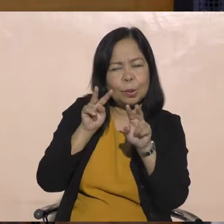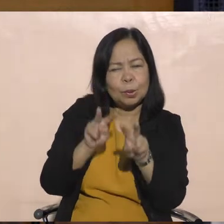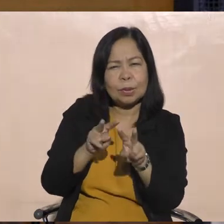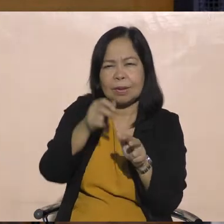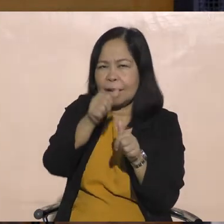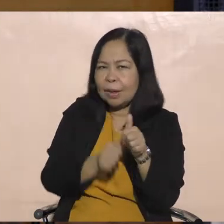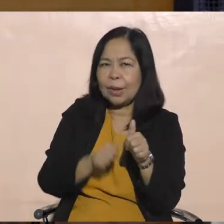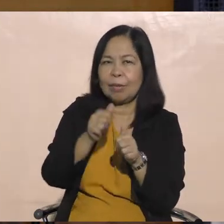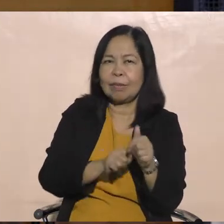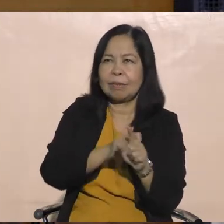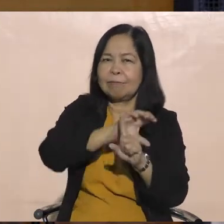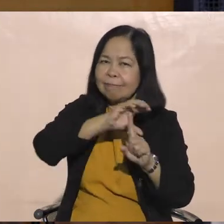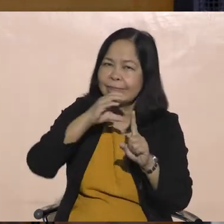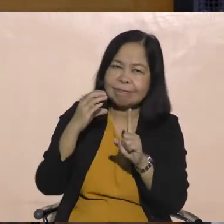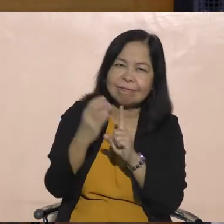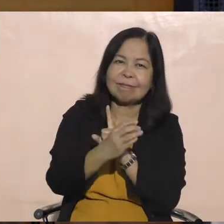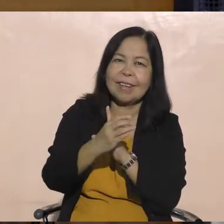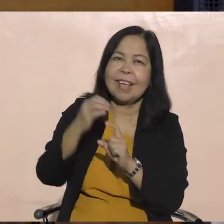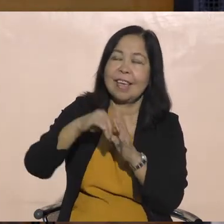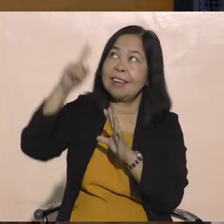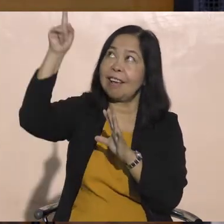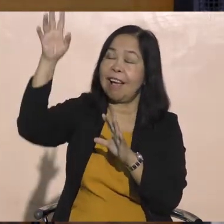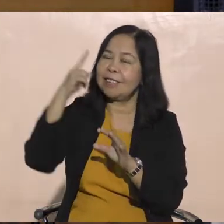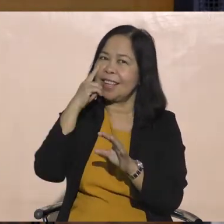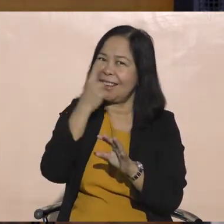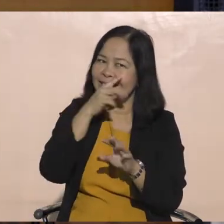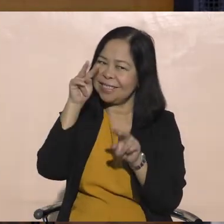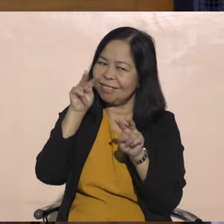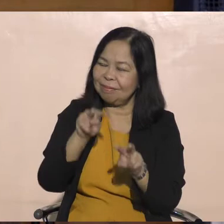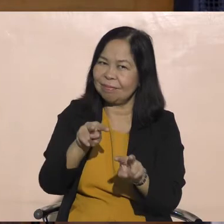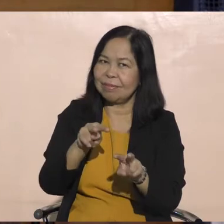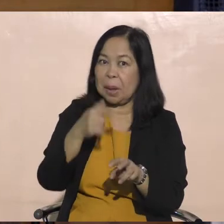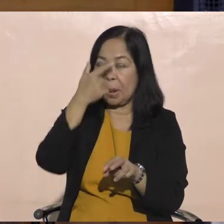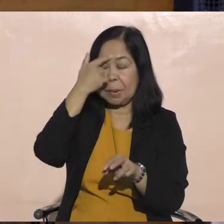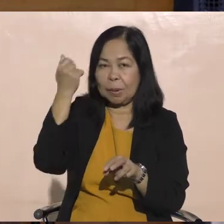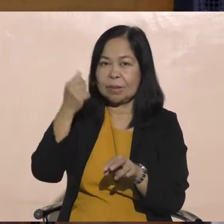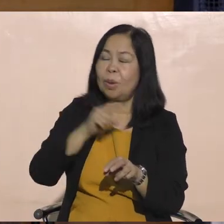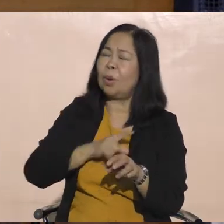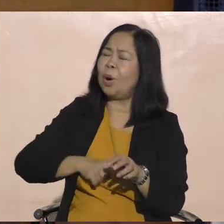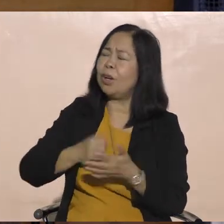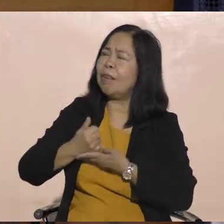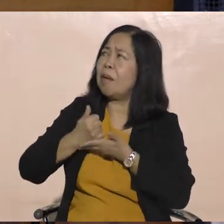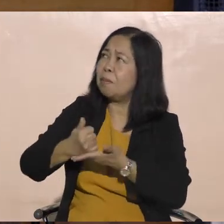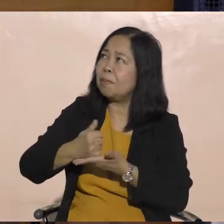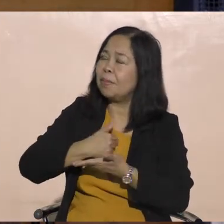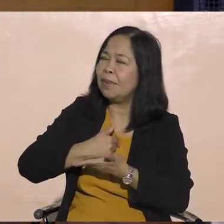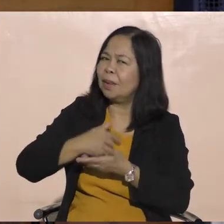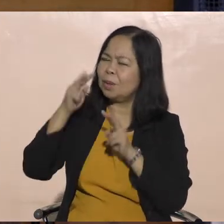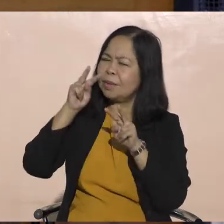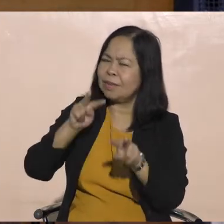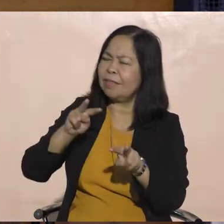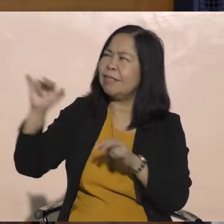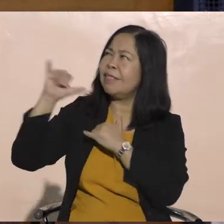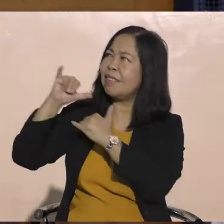every circumstance, hallelujah, in God's perspective, mga kaigsoonan. Because we believe, hallelujah,